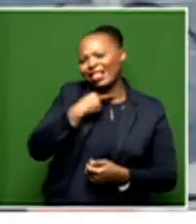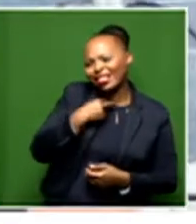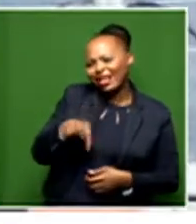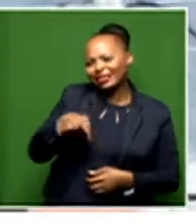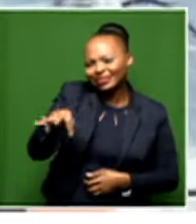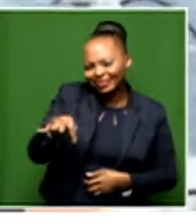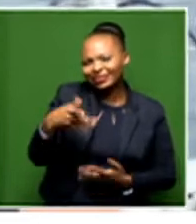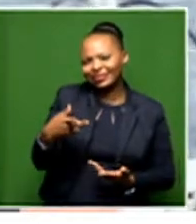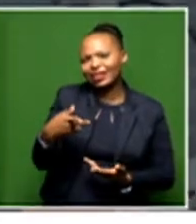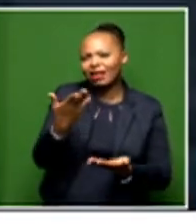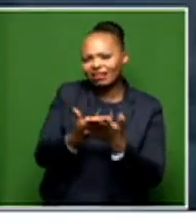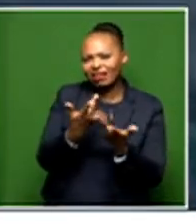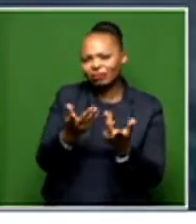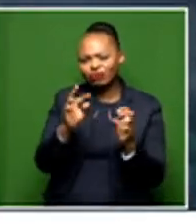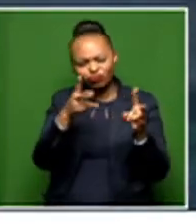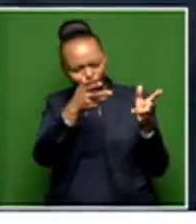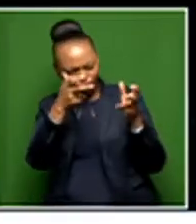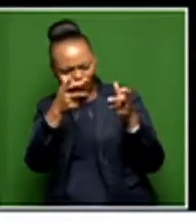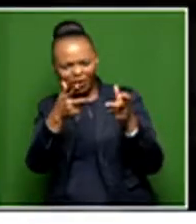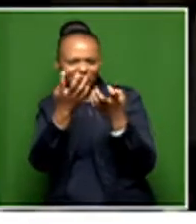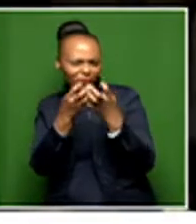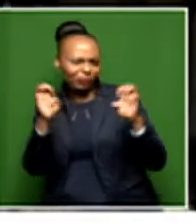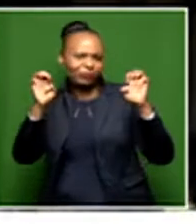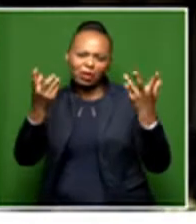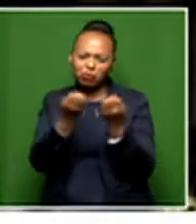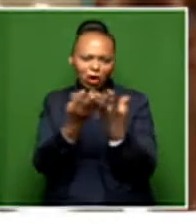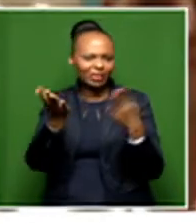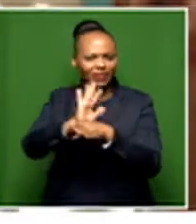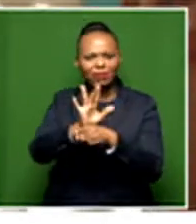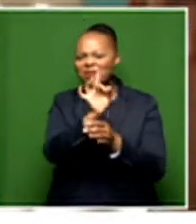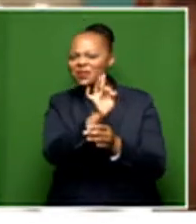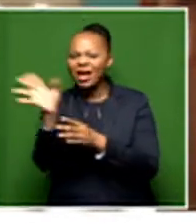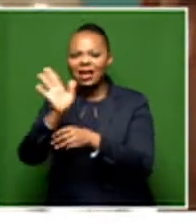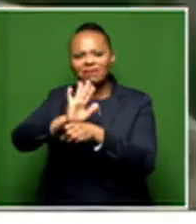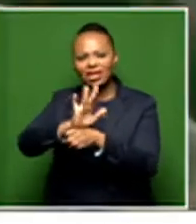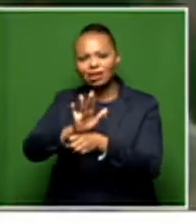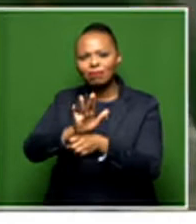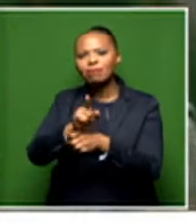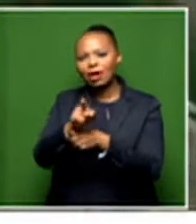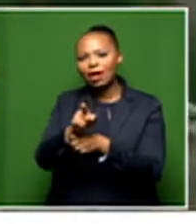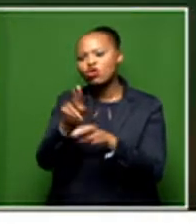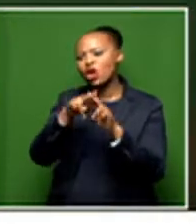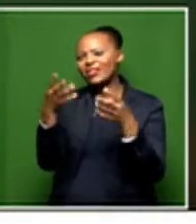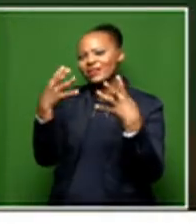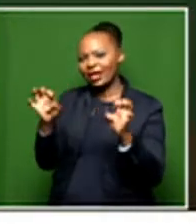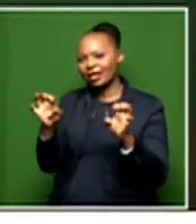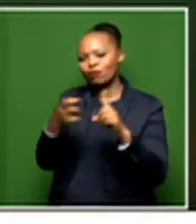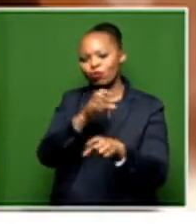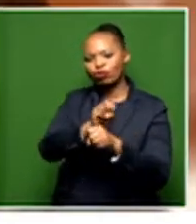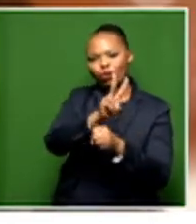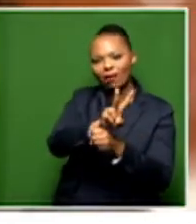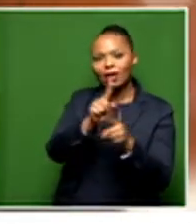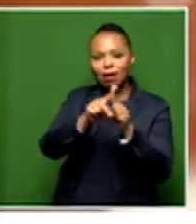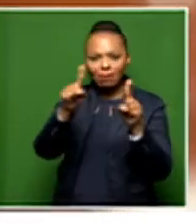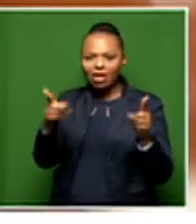as much as it used to be. So most of the films, it's just one film out of the 12 that's not free. But that does help people